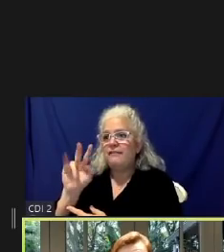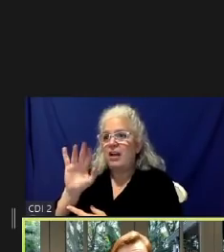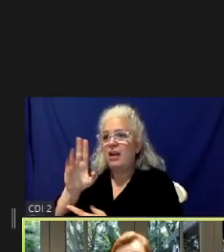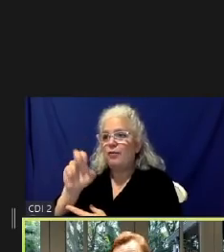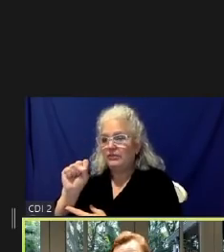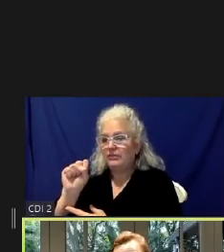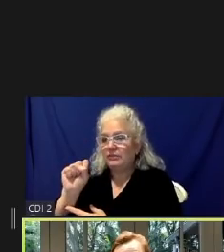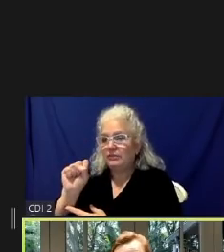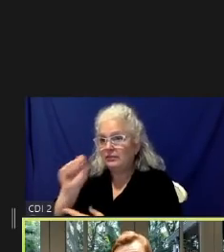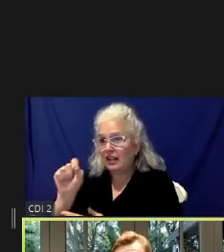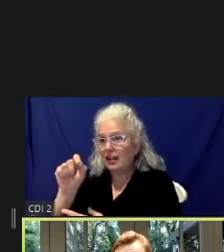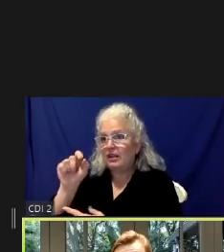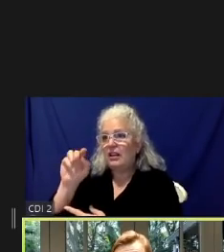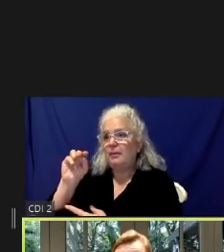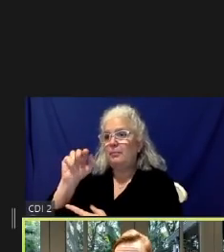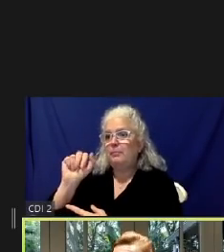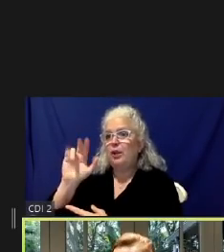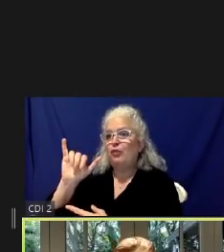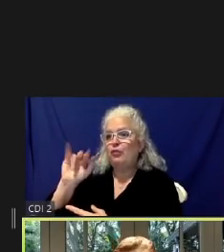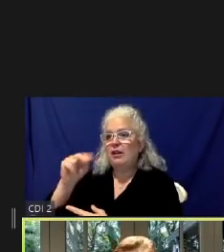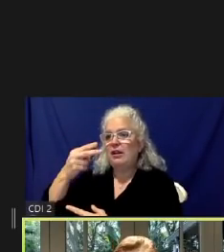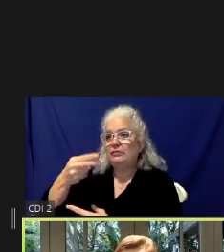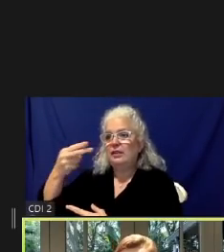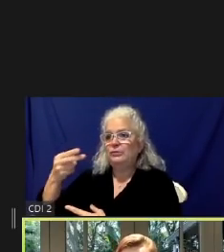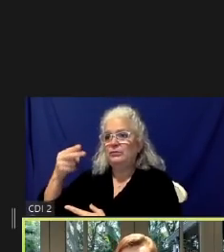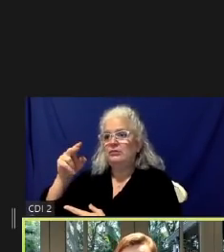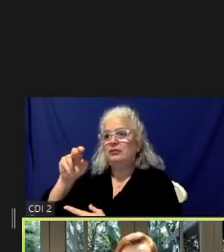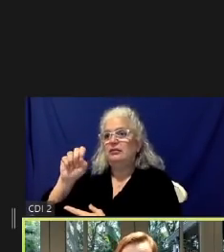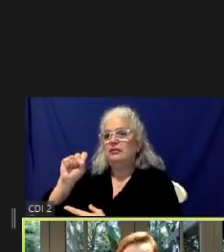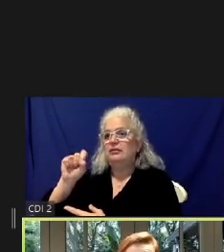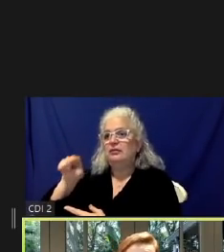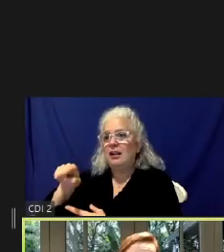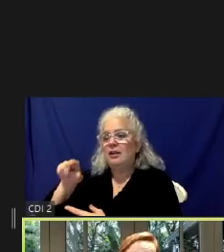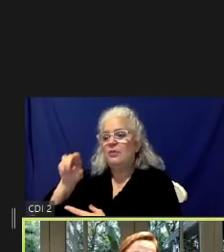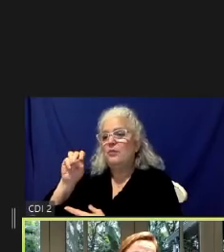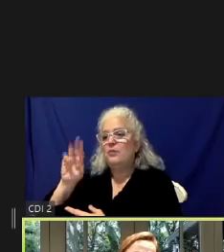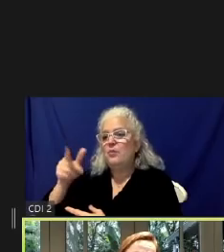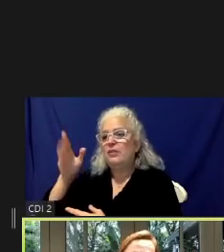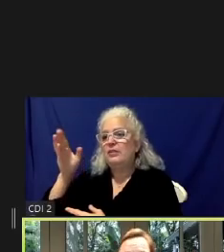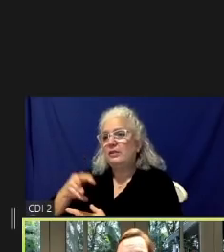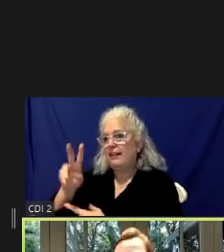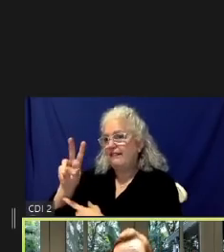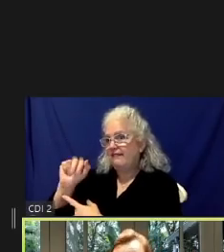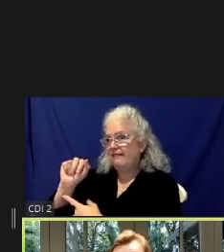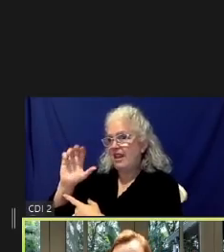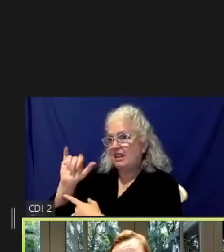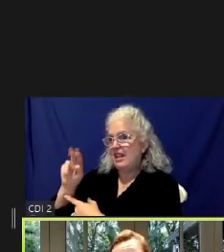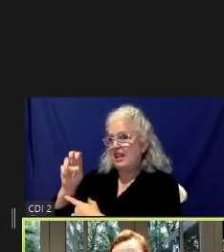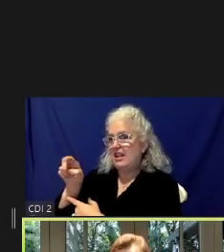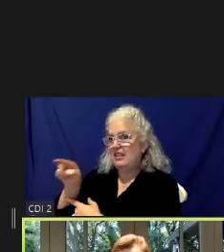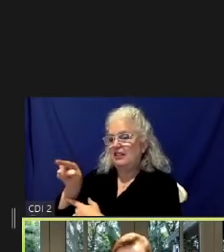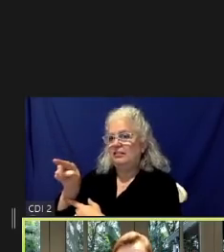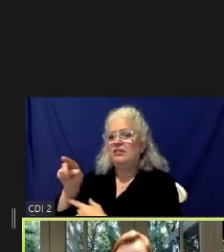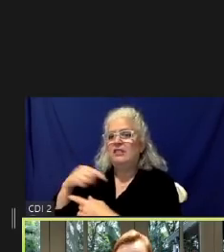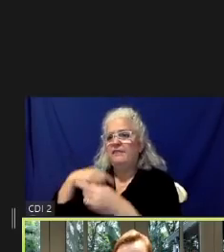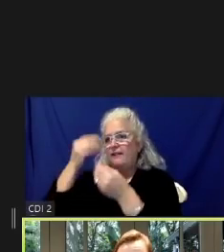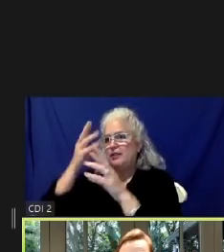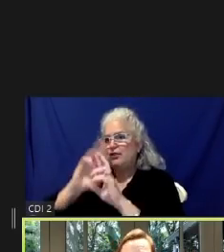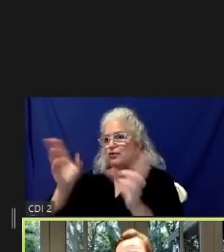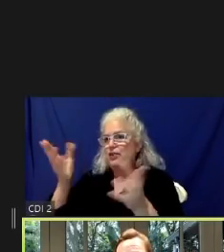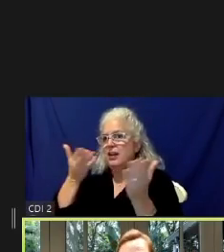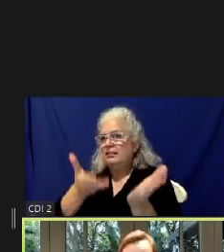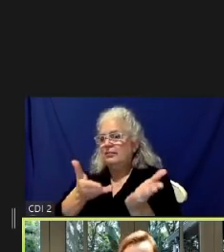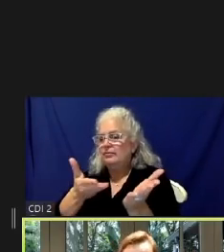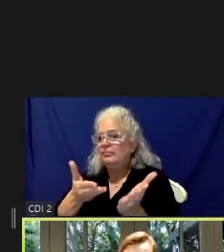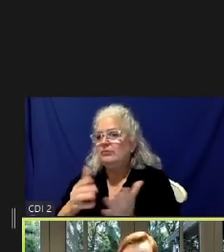coronavirus.marinhhs.org/vaccine, you'll see a section there called Quick Links. And that is a great collection of information for you to learn more about the vaccine, as